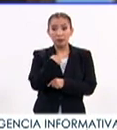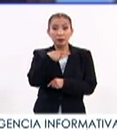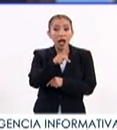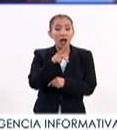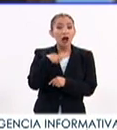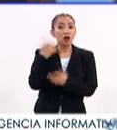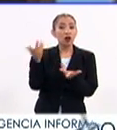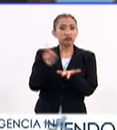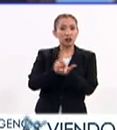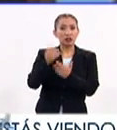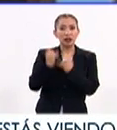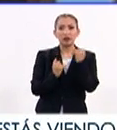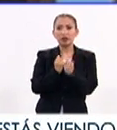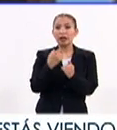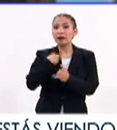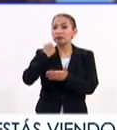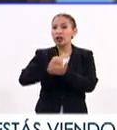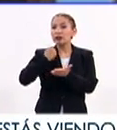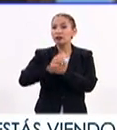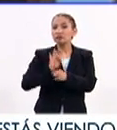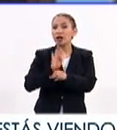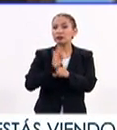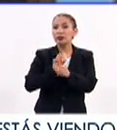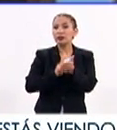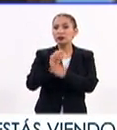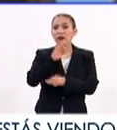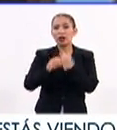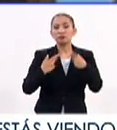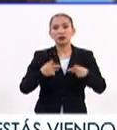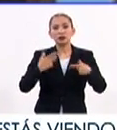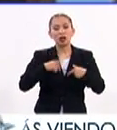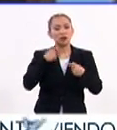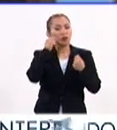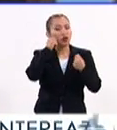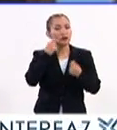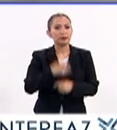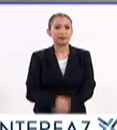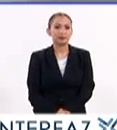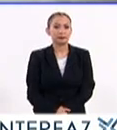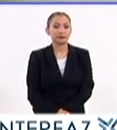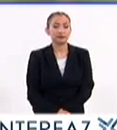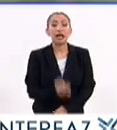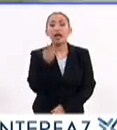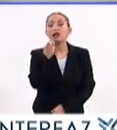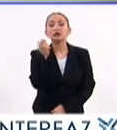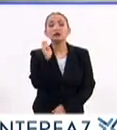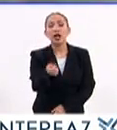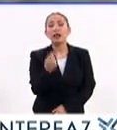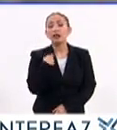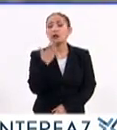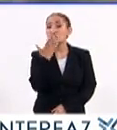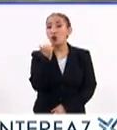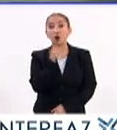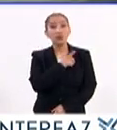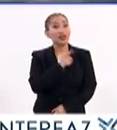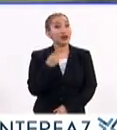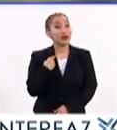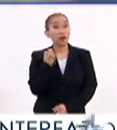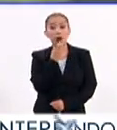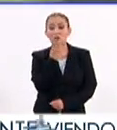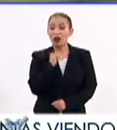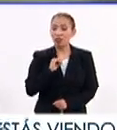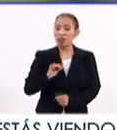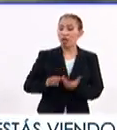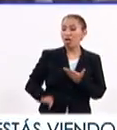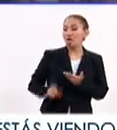law requires states to protect the rights of everyone without distinction. Esto significa que es ilegal hacer cualquier